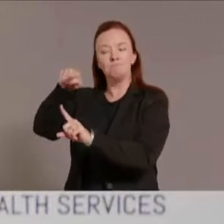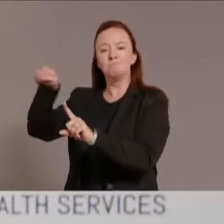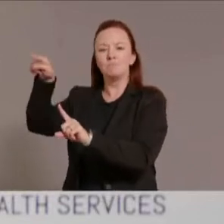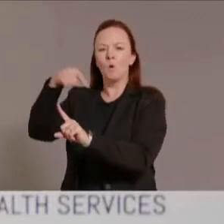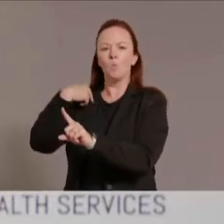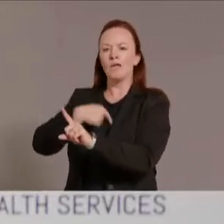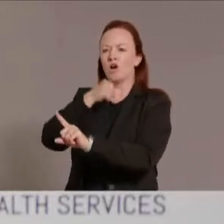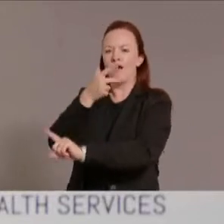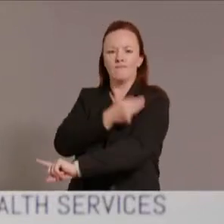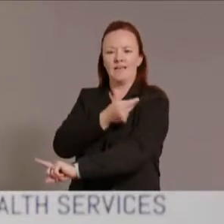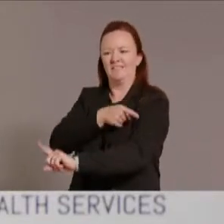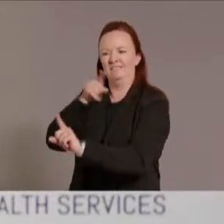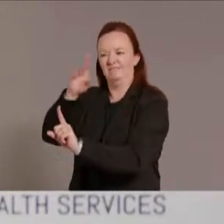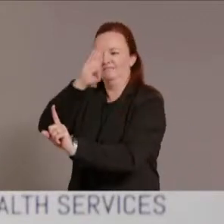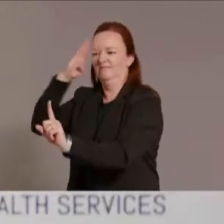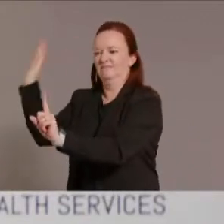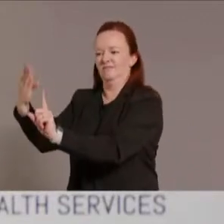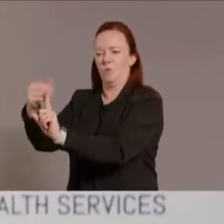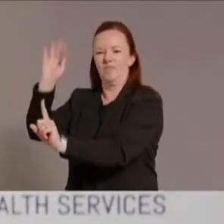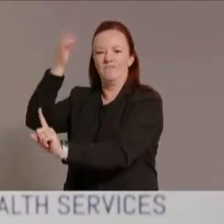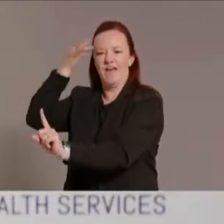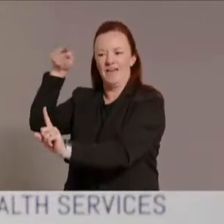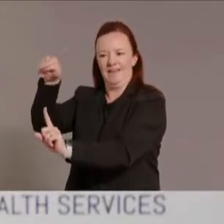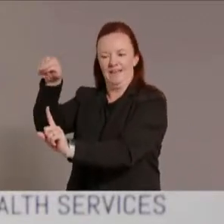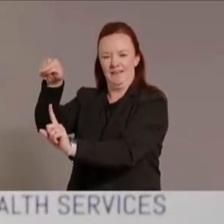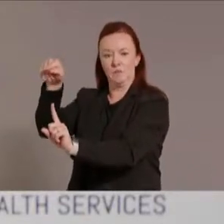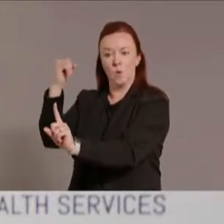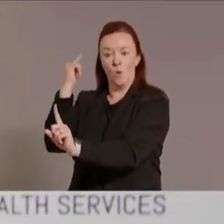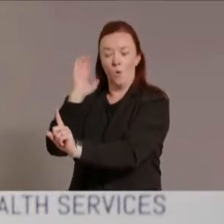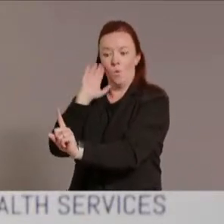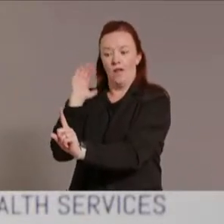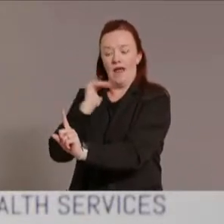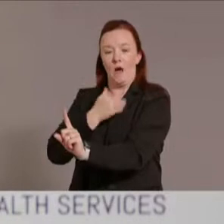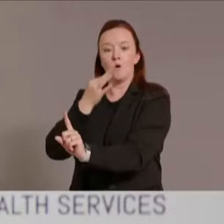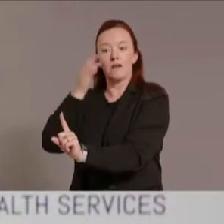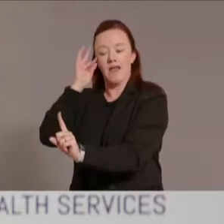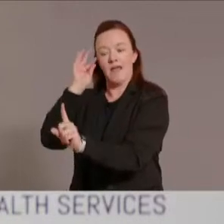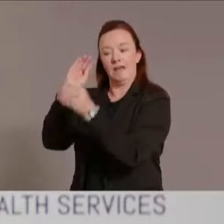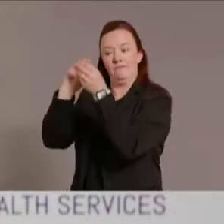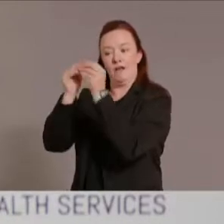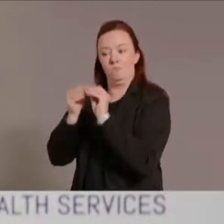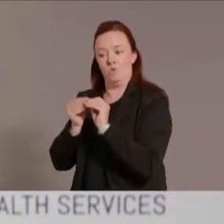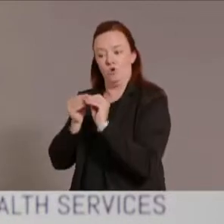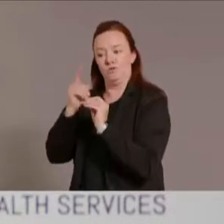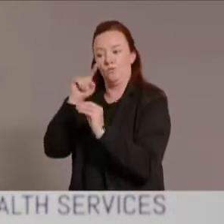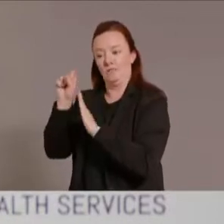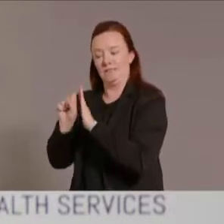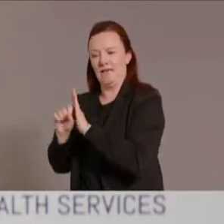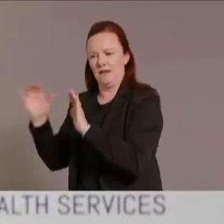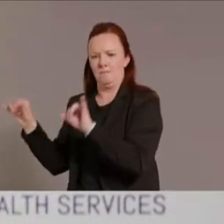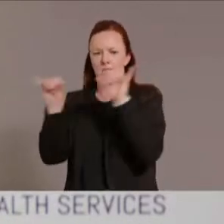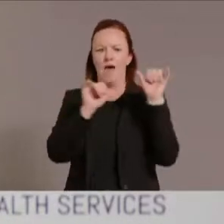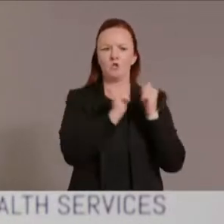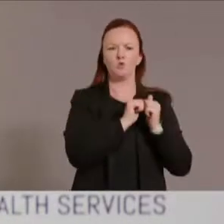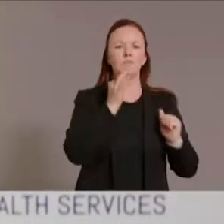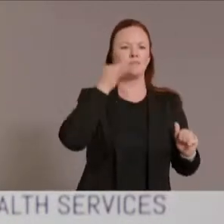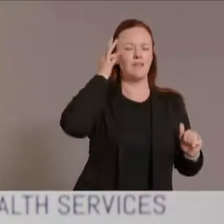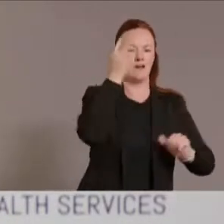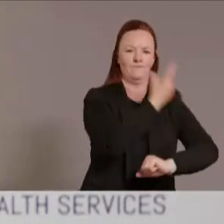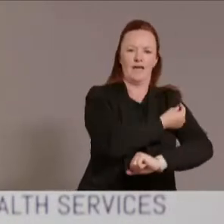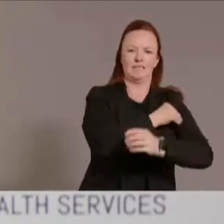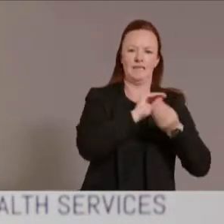Native American demographics for the state. And we know that we've got vaccine